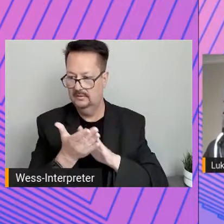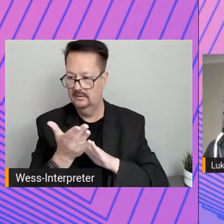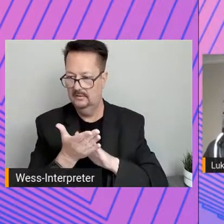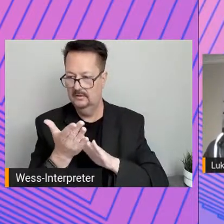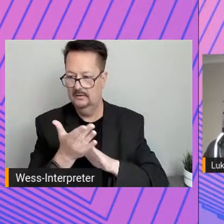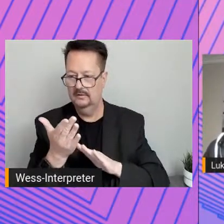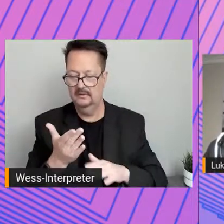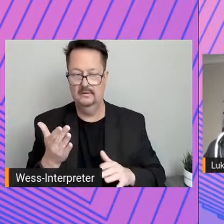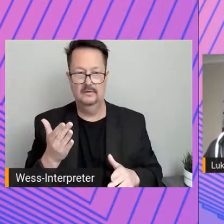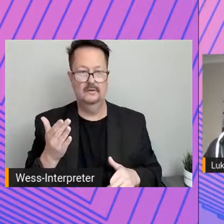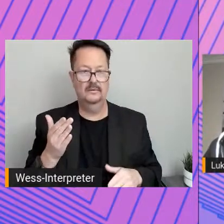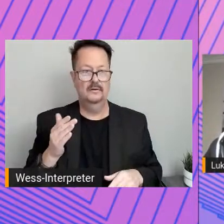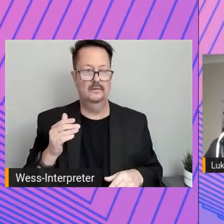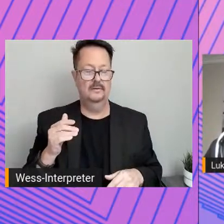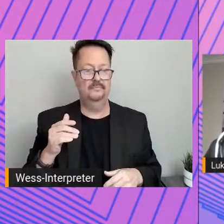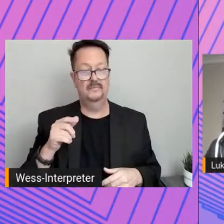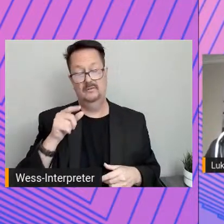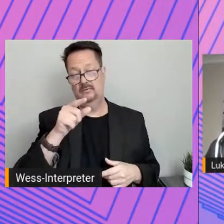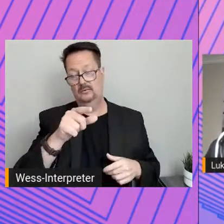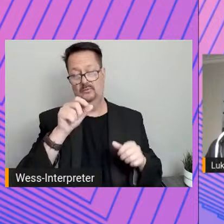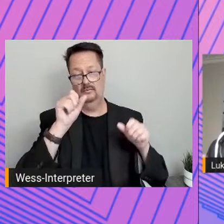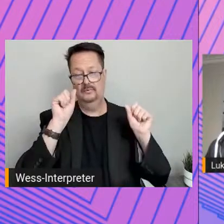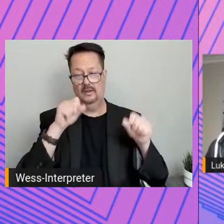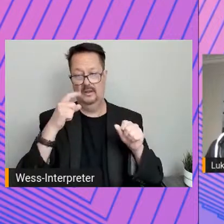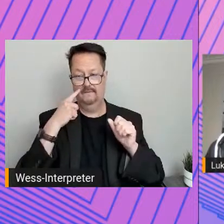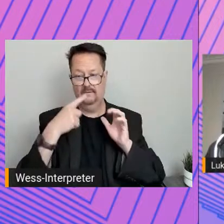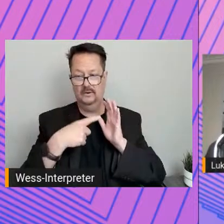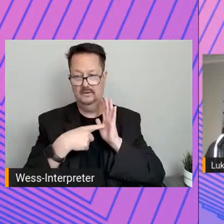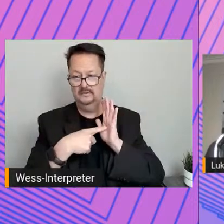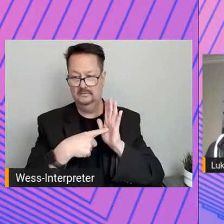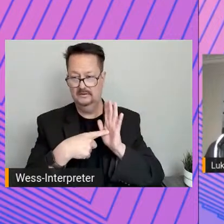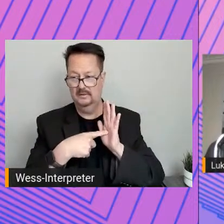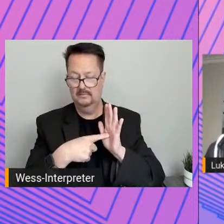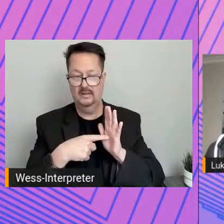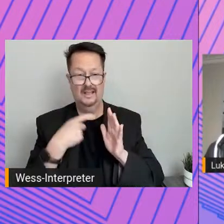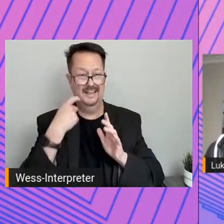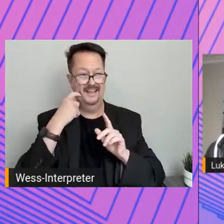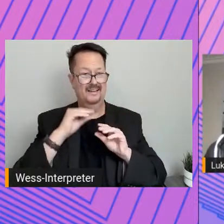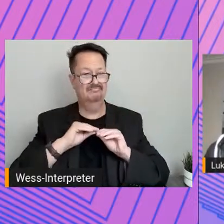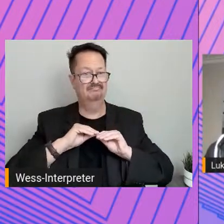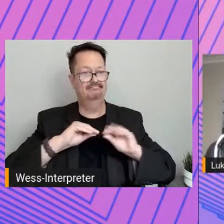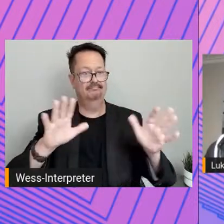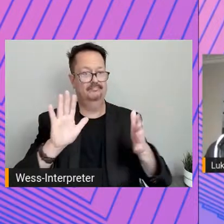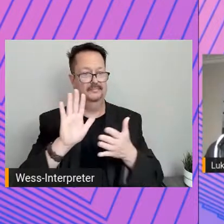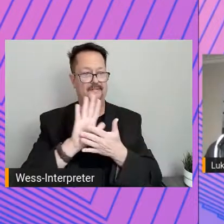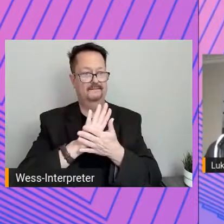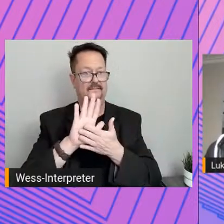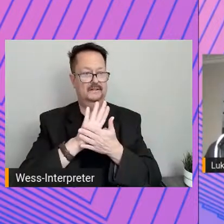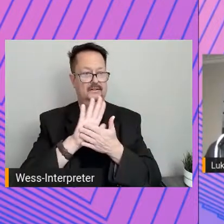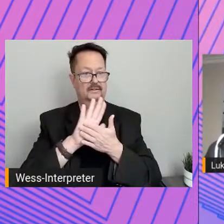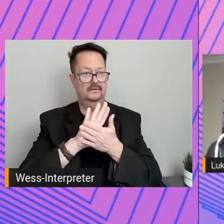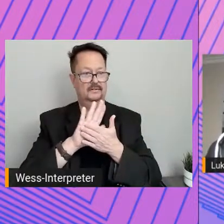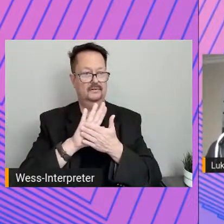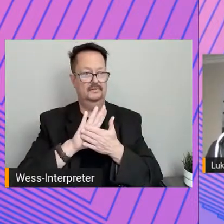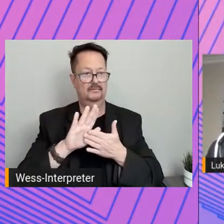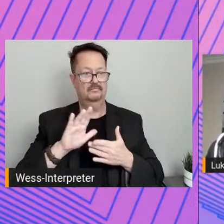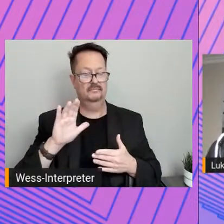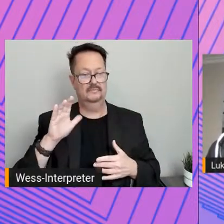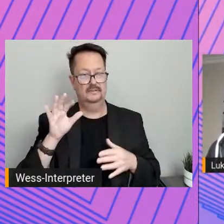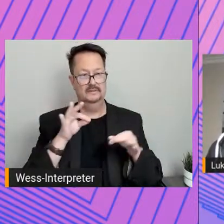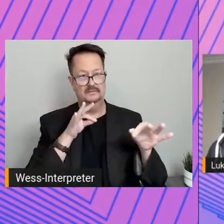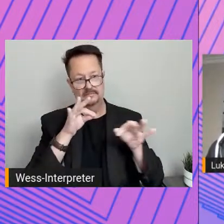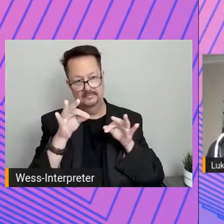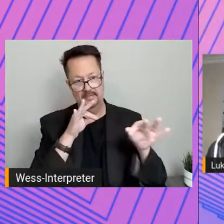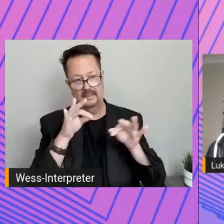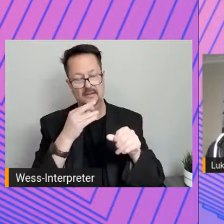out using Kubernetes. For example, and I recently put out a video on the Rancher Labs channel explaining this using